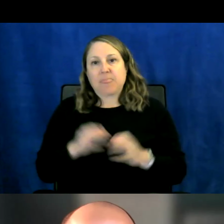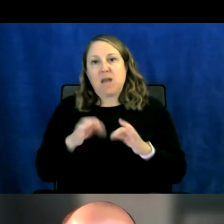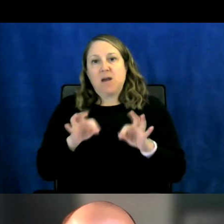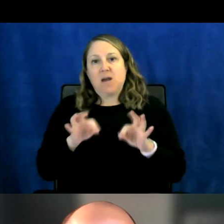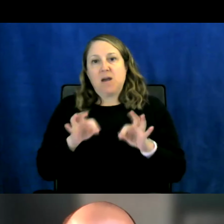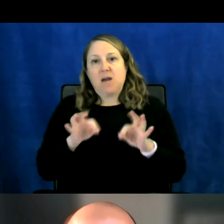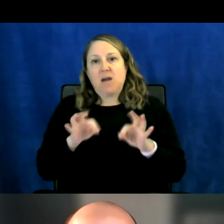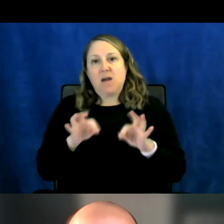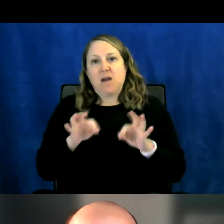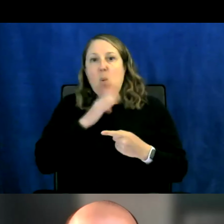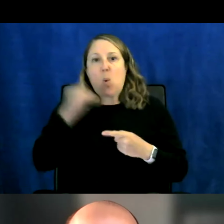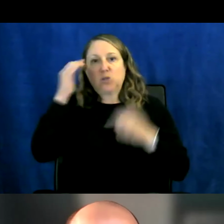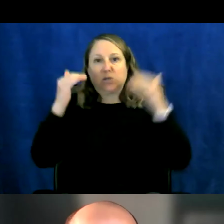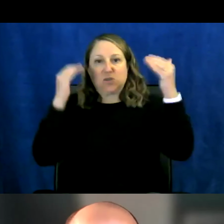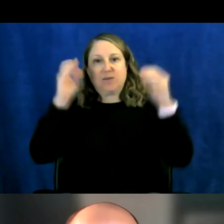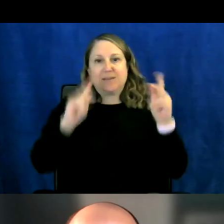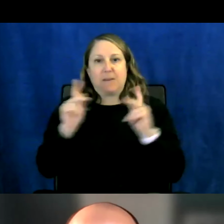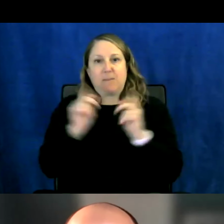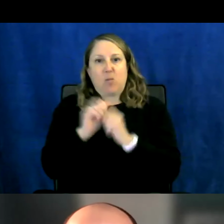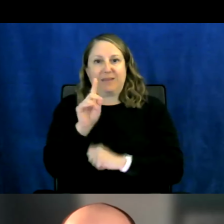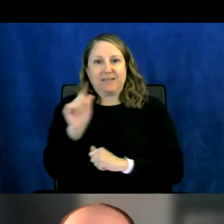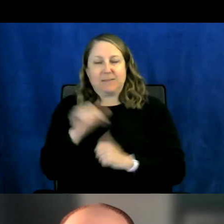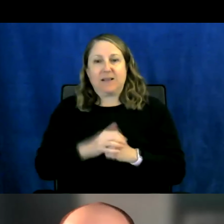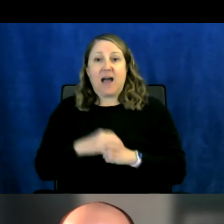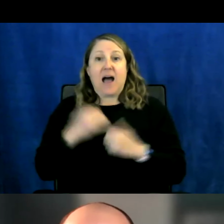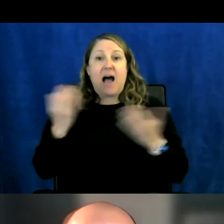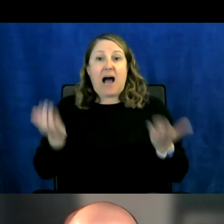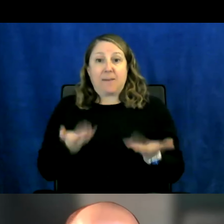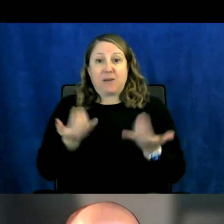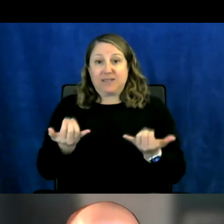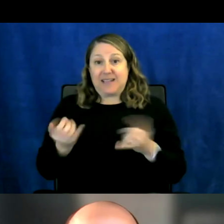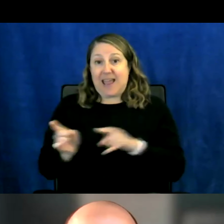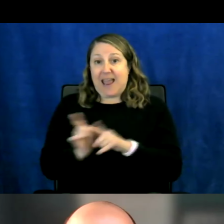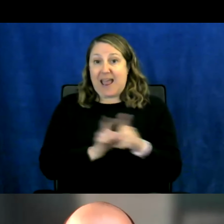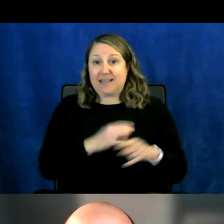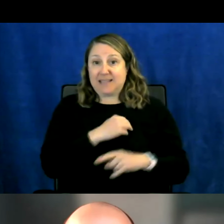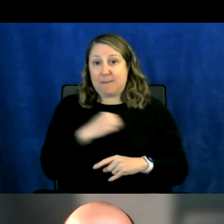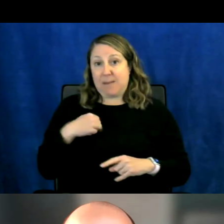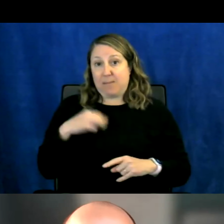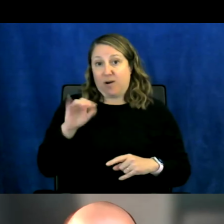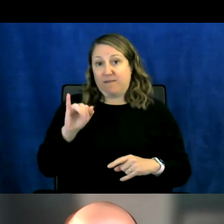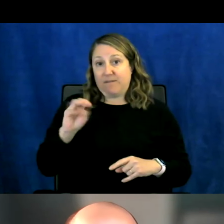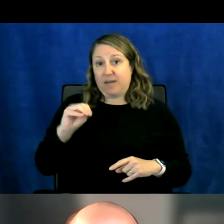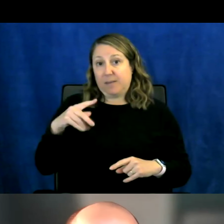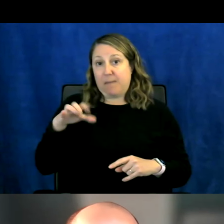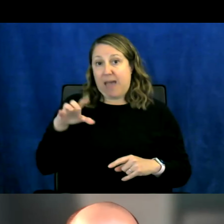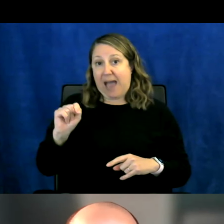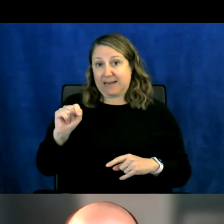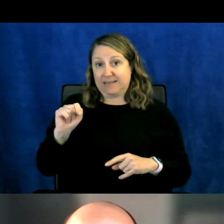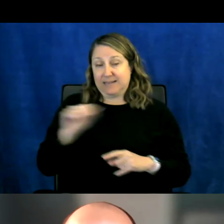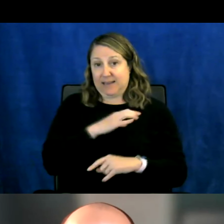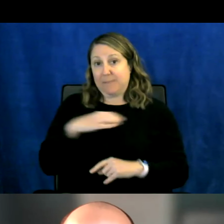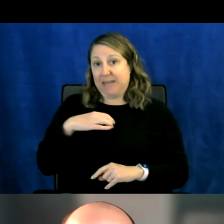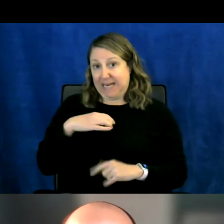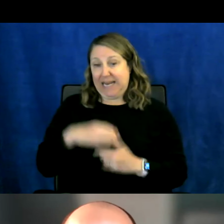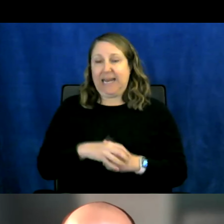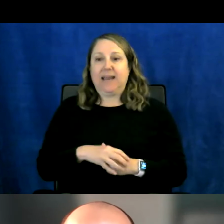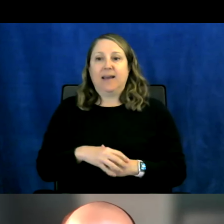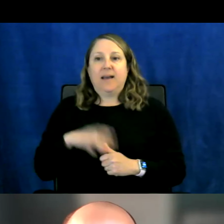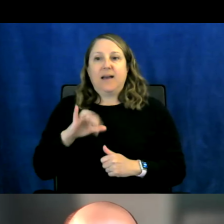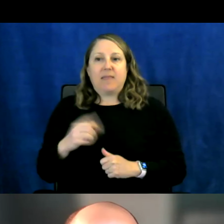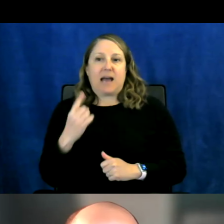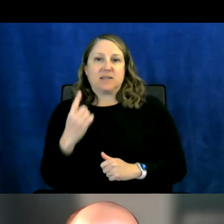across the state. I'm here today wearing my hat as a member of the Impact Committee. The Impact Stakeholder Committee is one of the Master